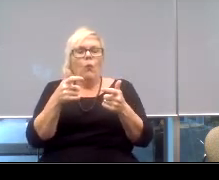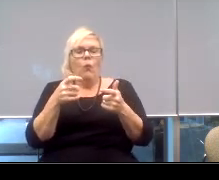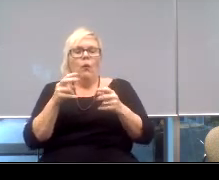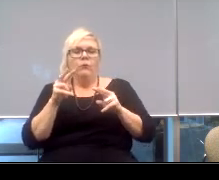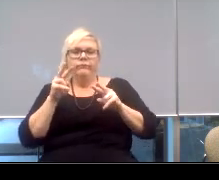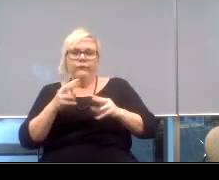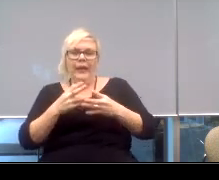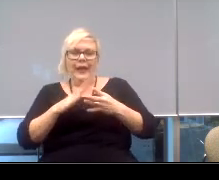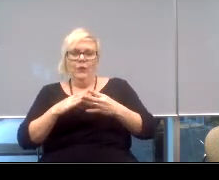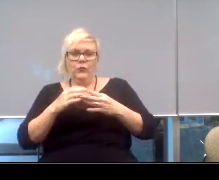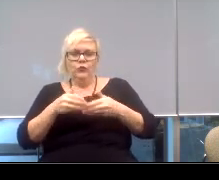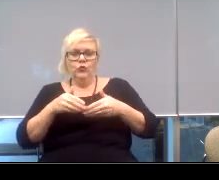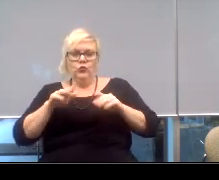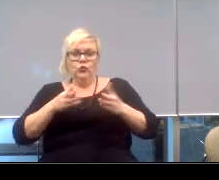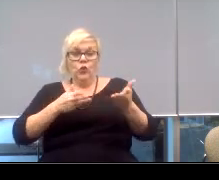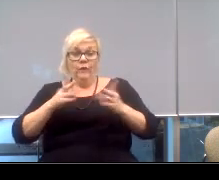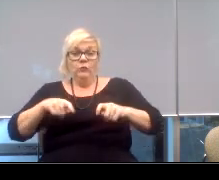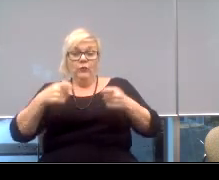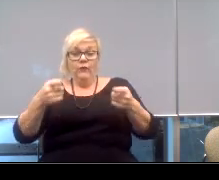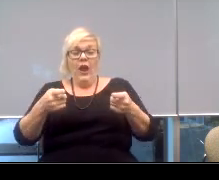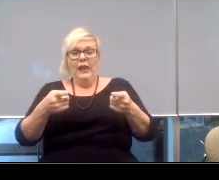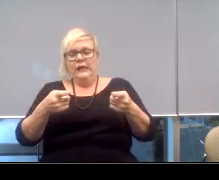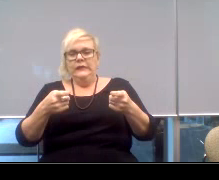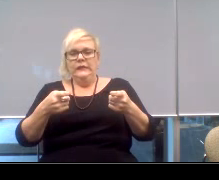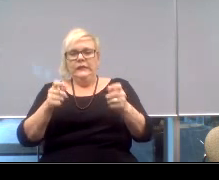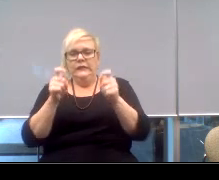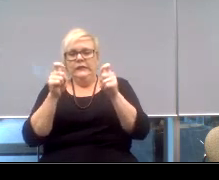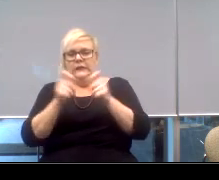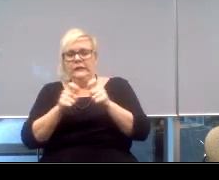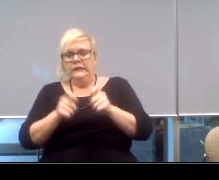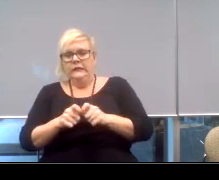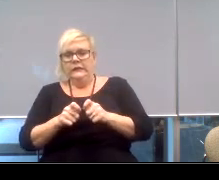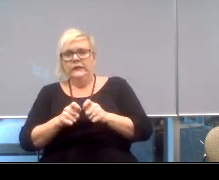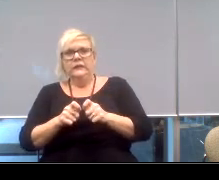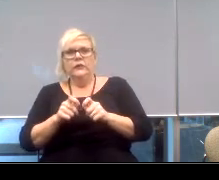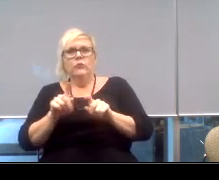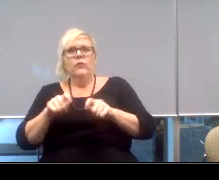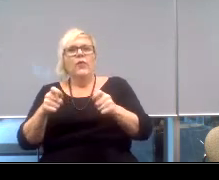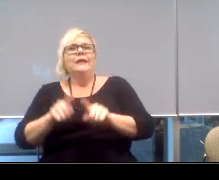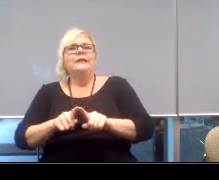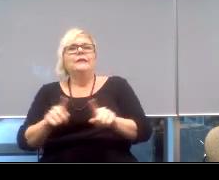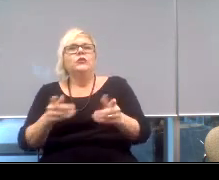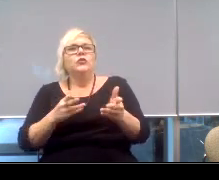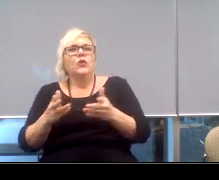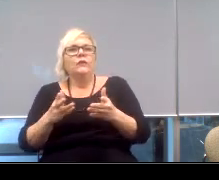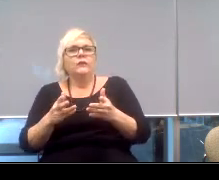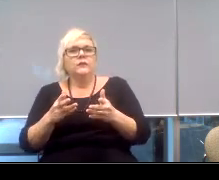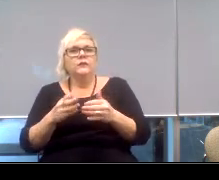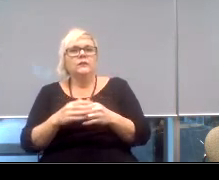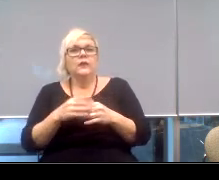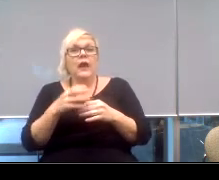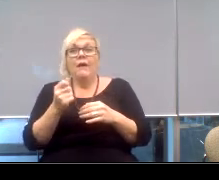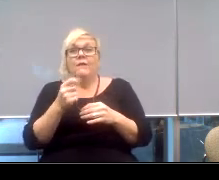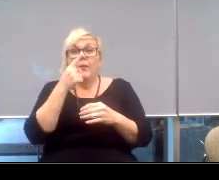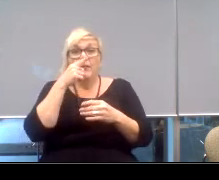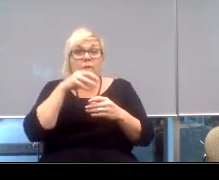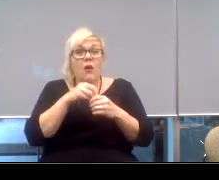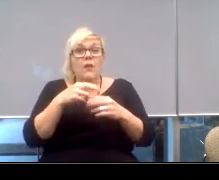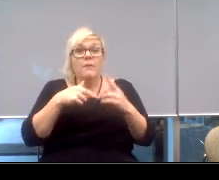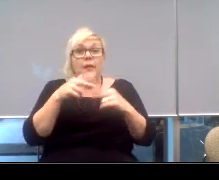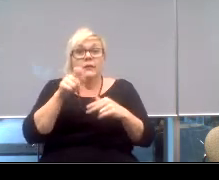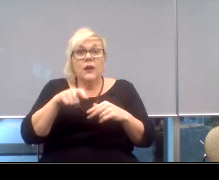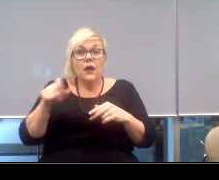base and their offerings. Peripheral services to support that delivery include groups like builders, IT,